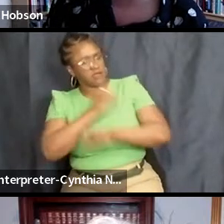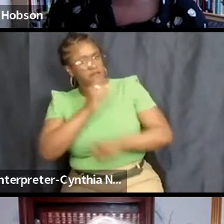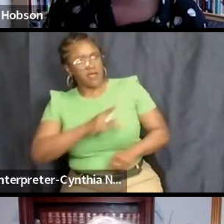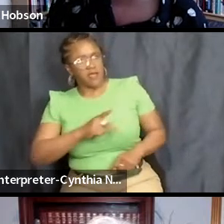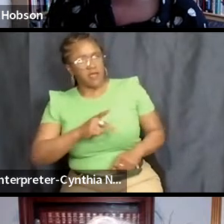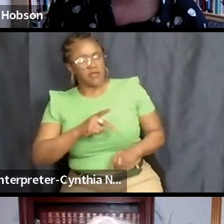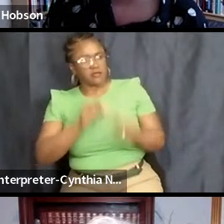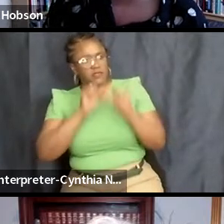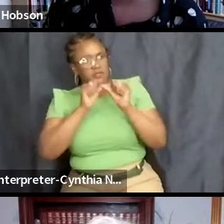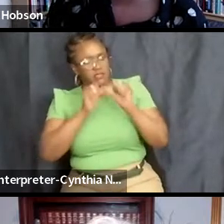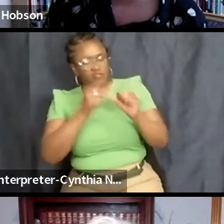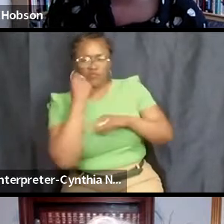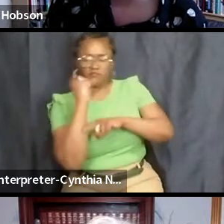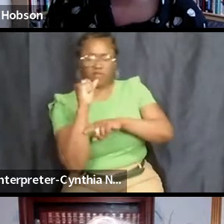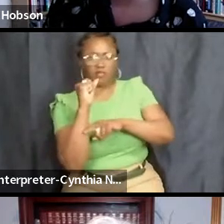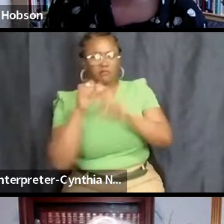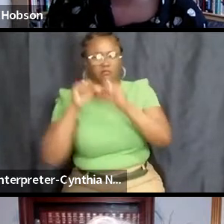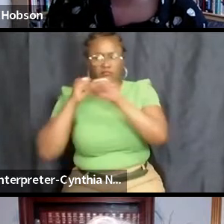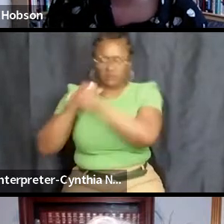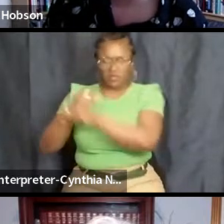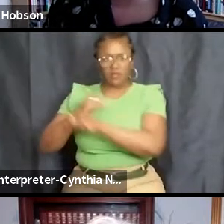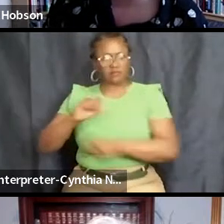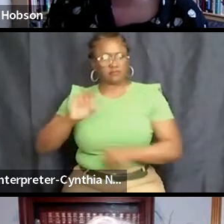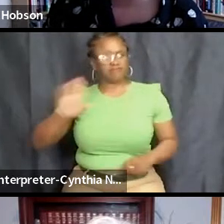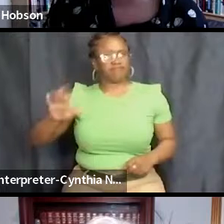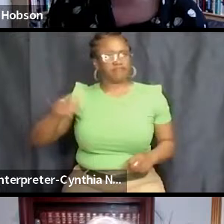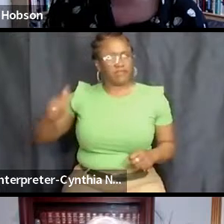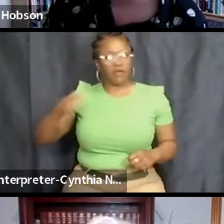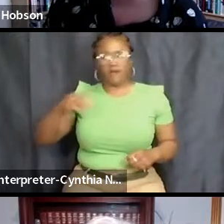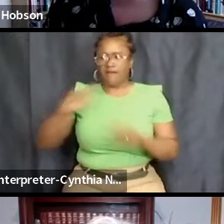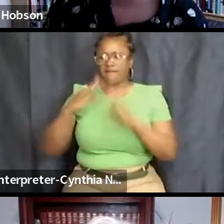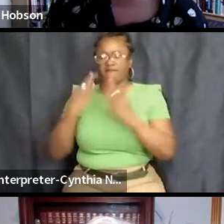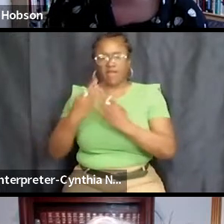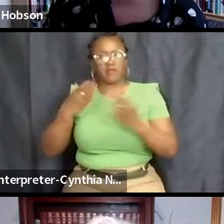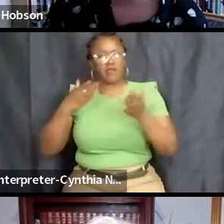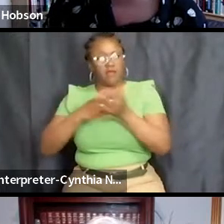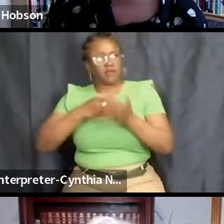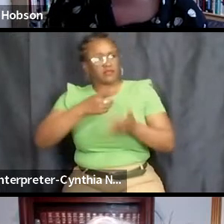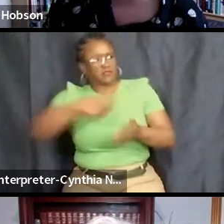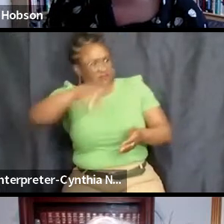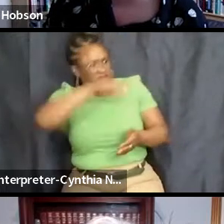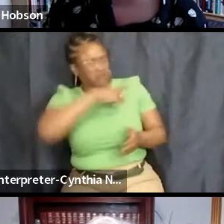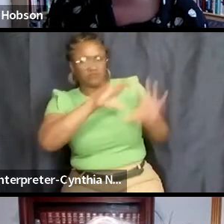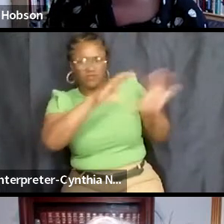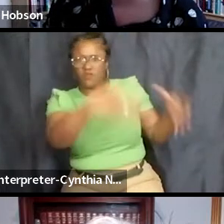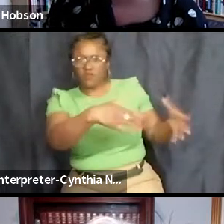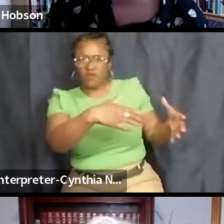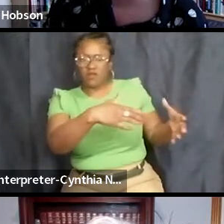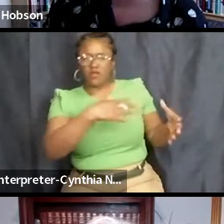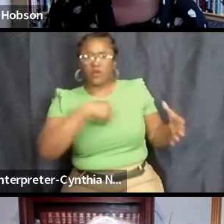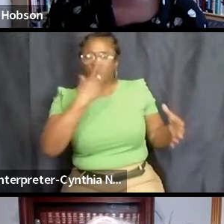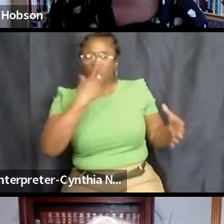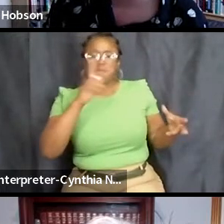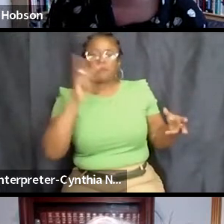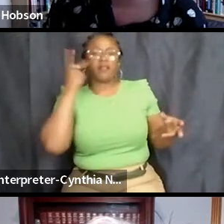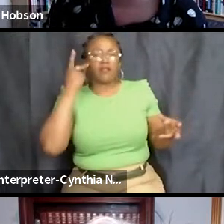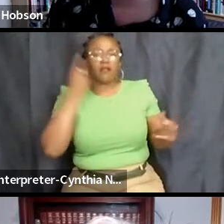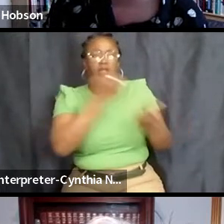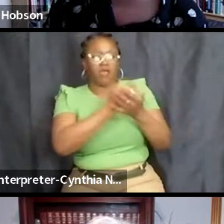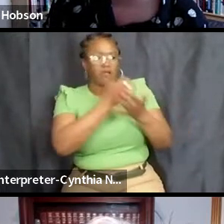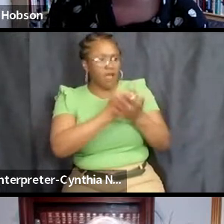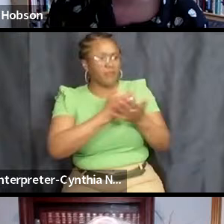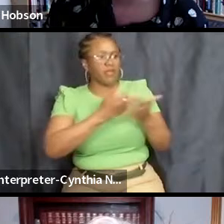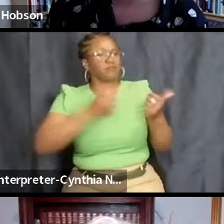continued rebellion to protect themselves and their family against the kind of twin forces of white political and economic